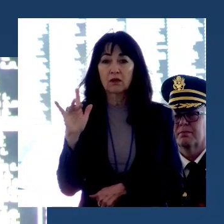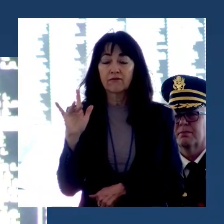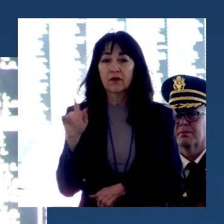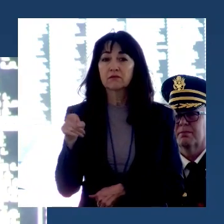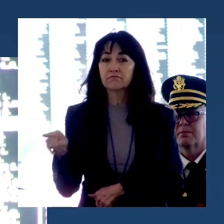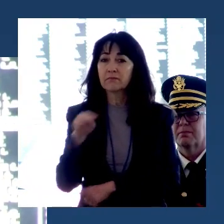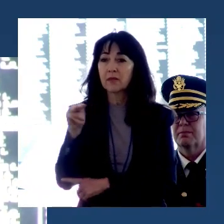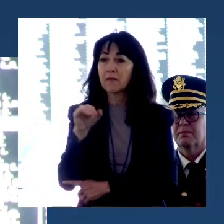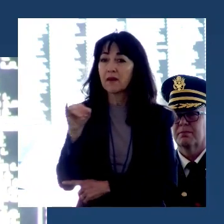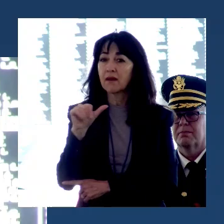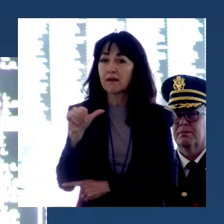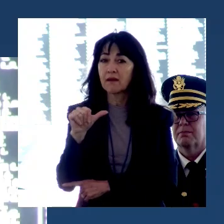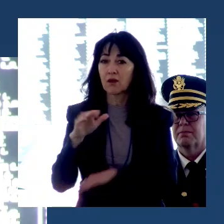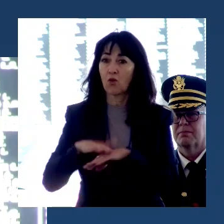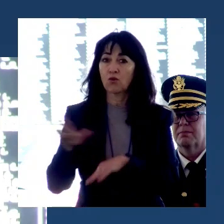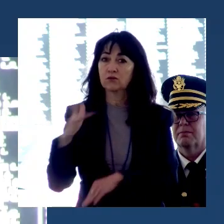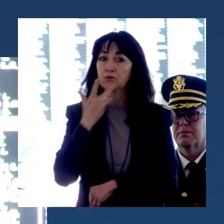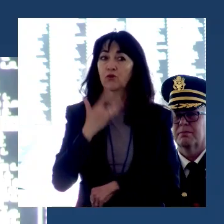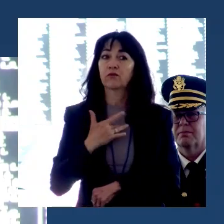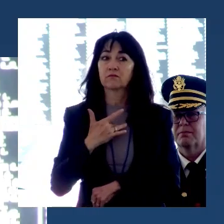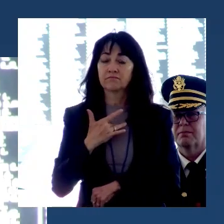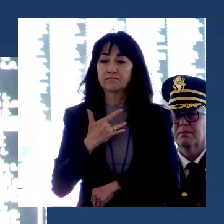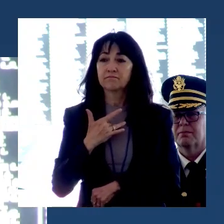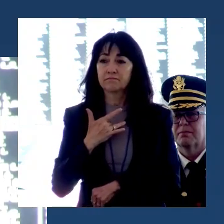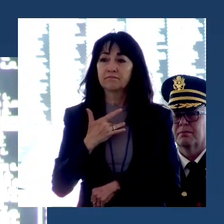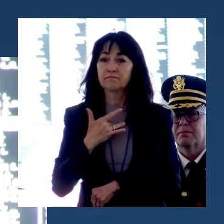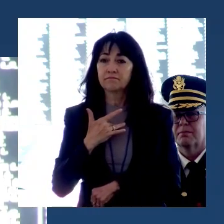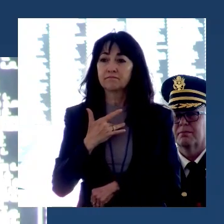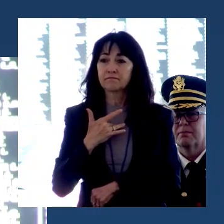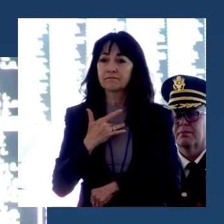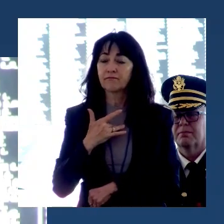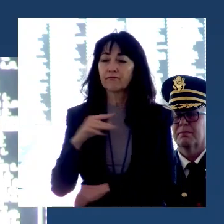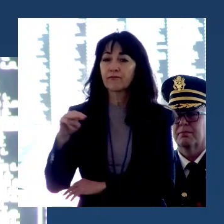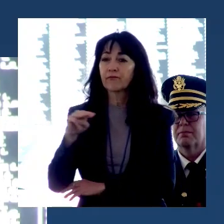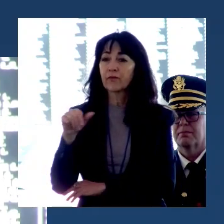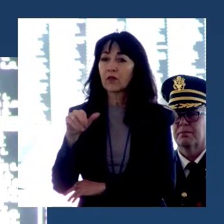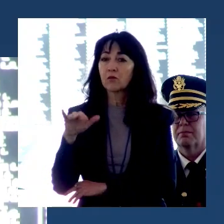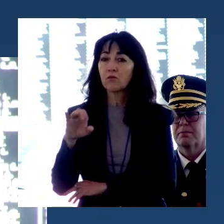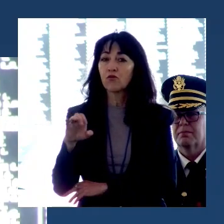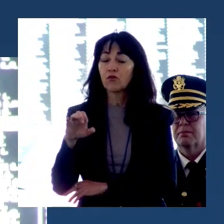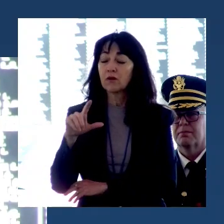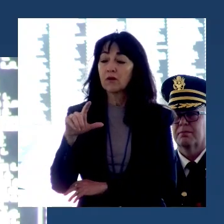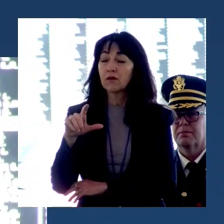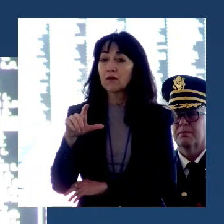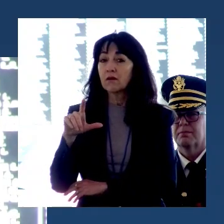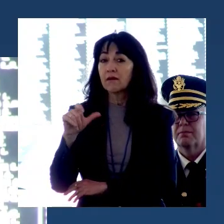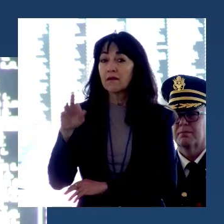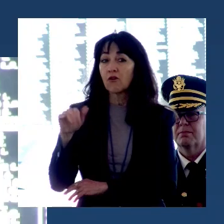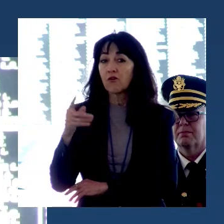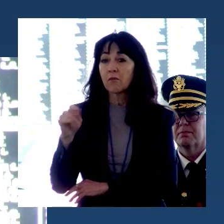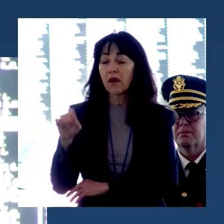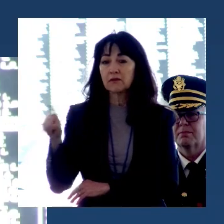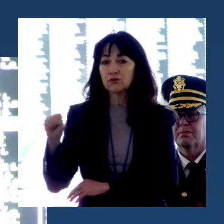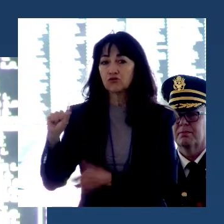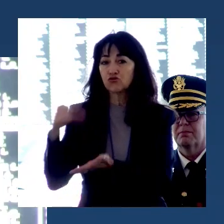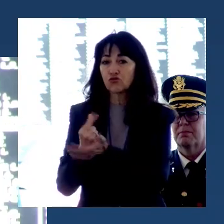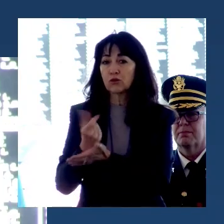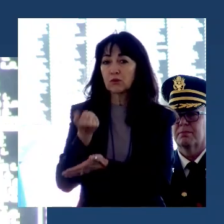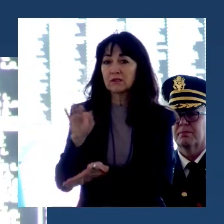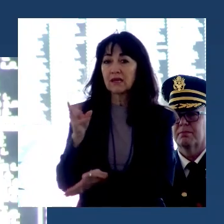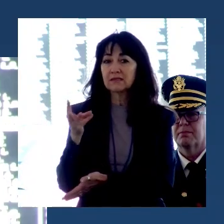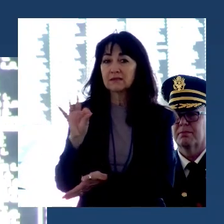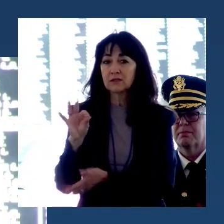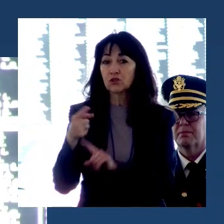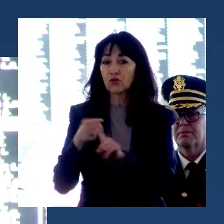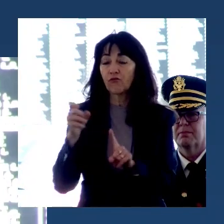in action on his birthday. Marine Lieutenant Potts graduated in 1969 from